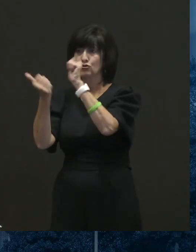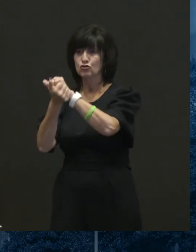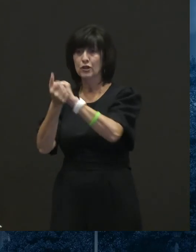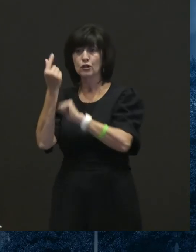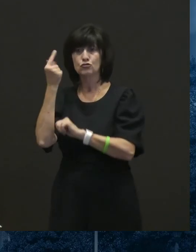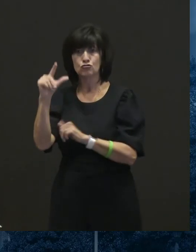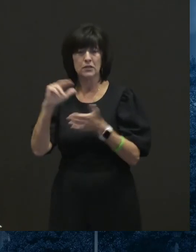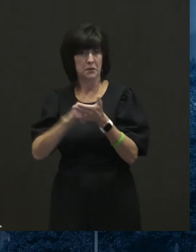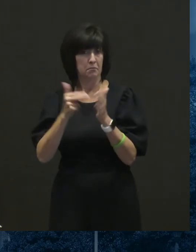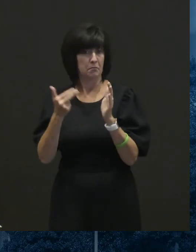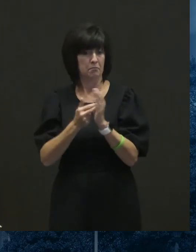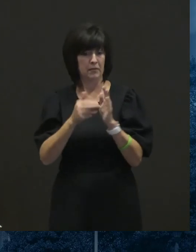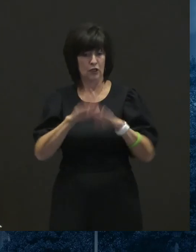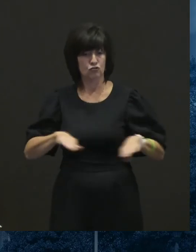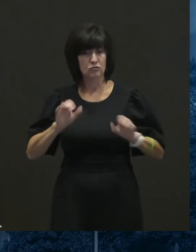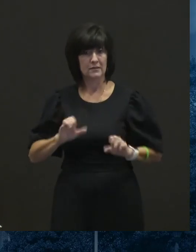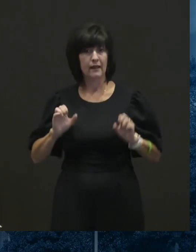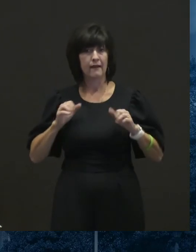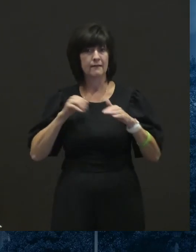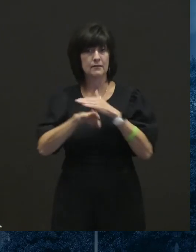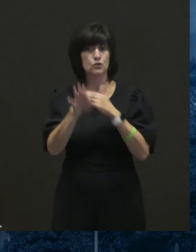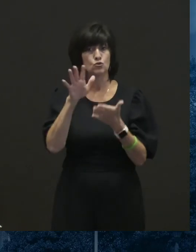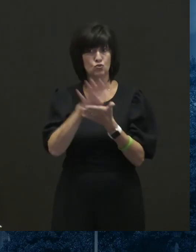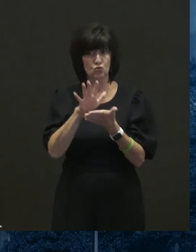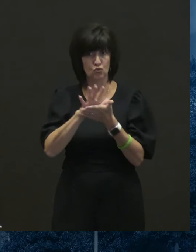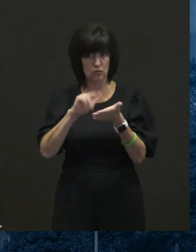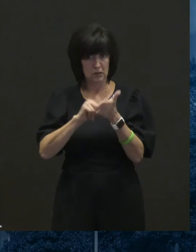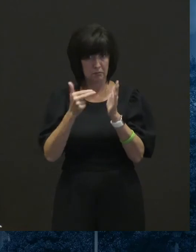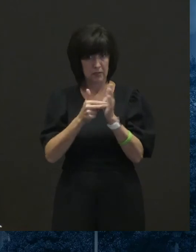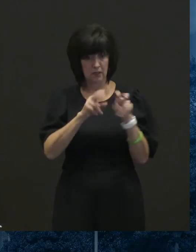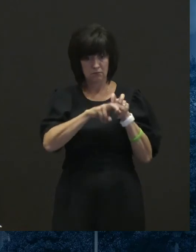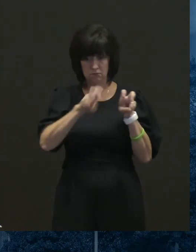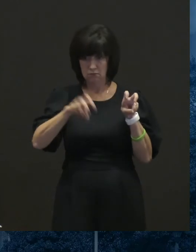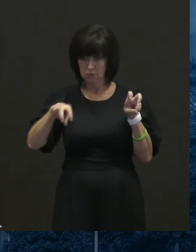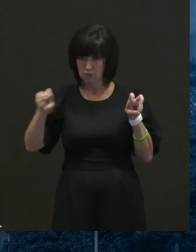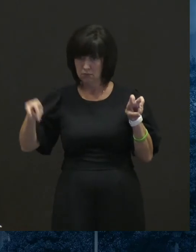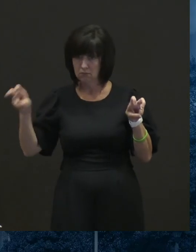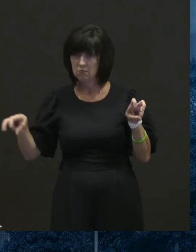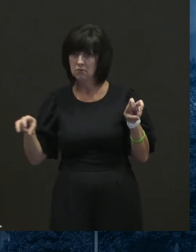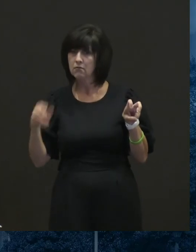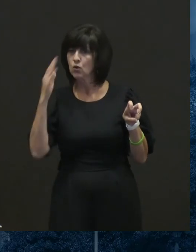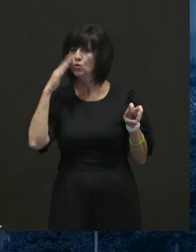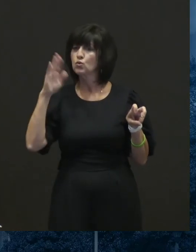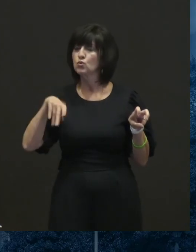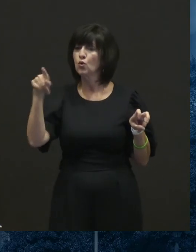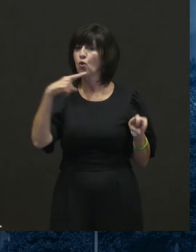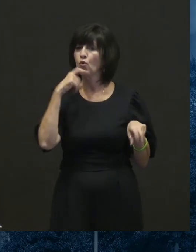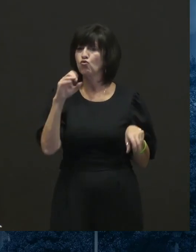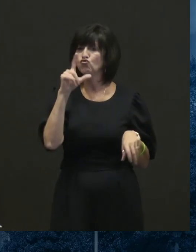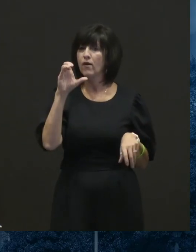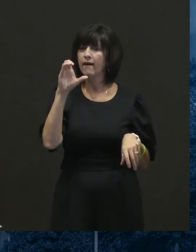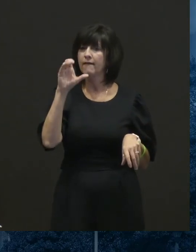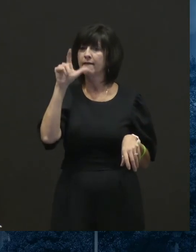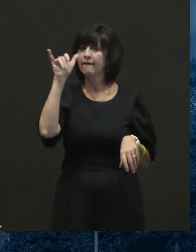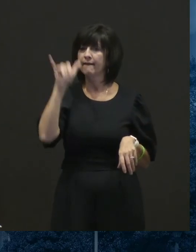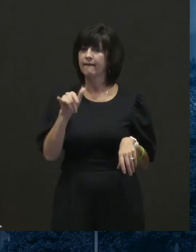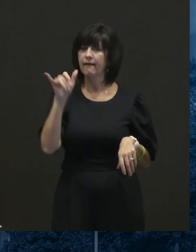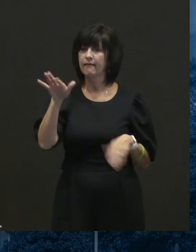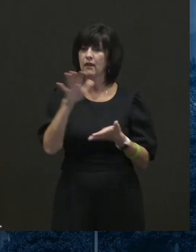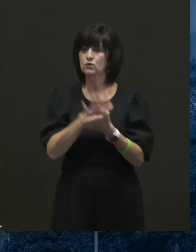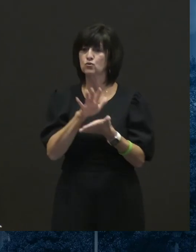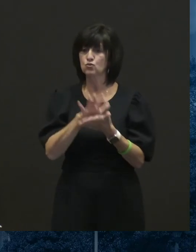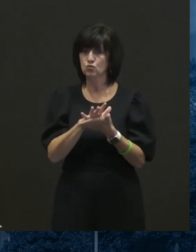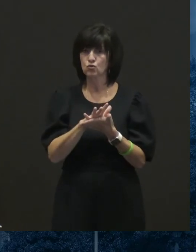hear from Red Clay about the challenge they have with one particular school where a large percentage of the parents wanted their children